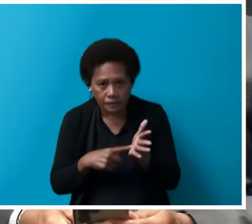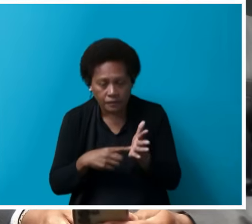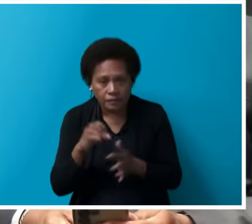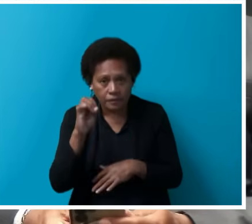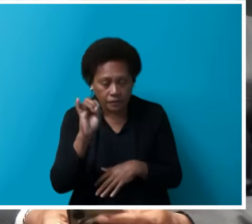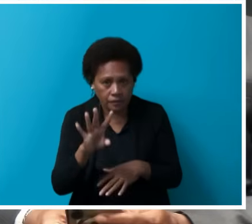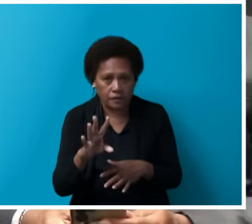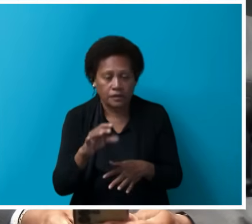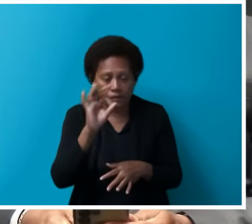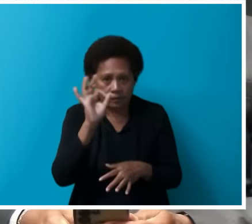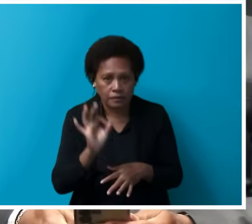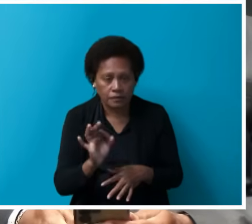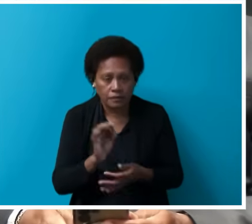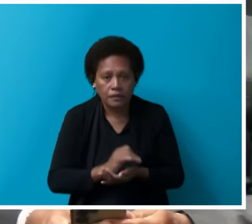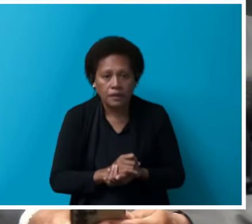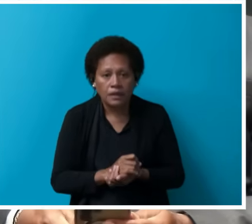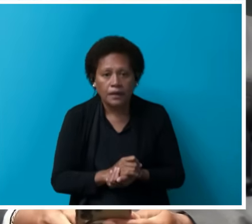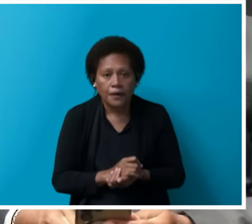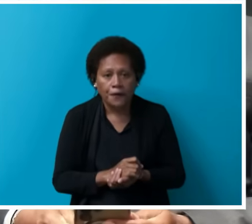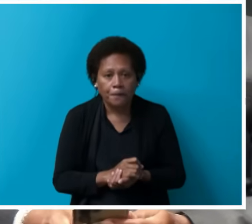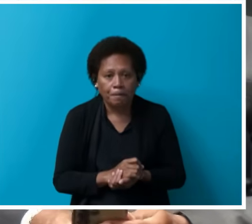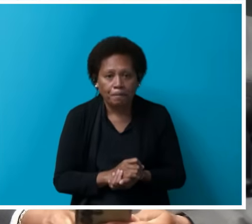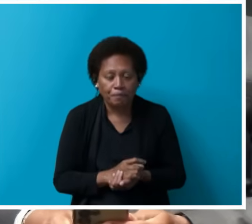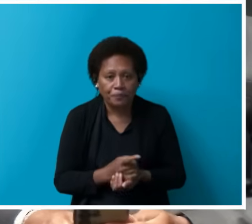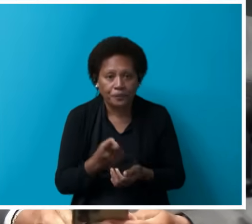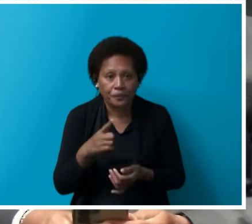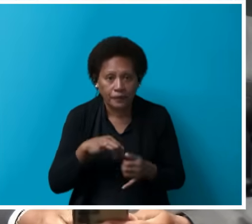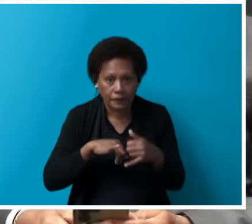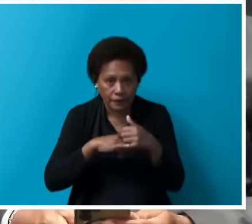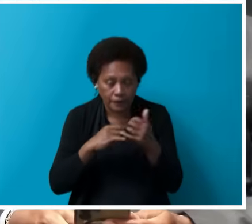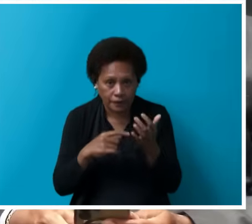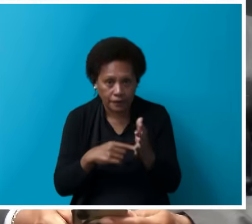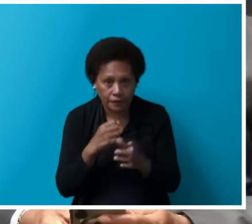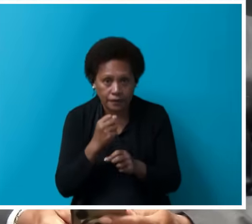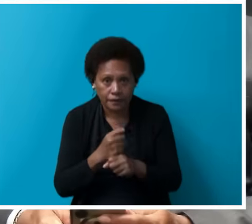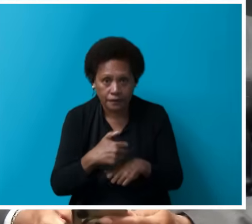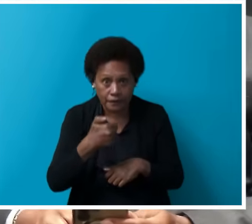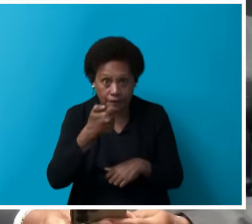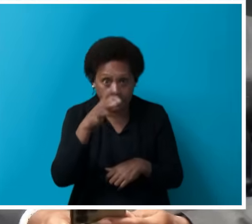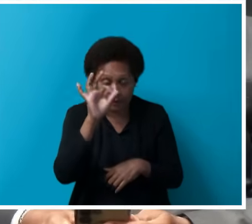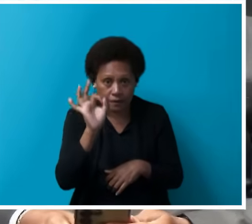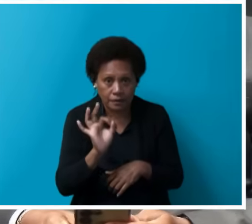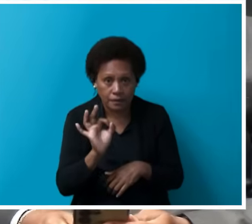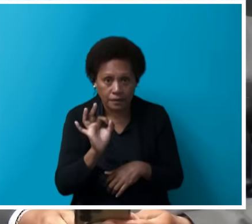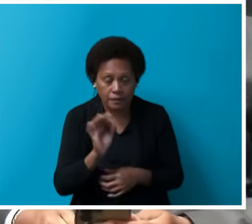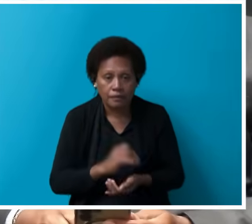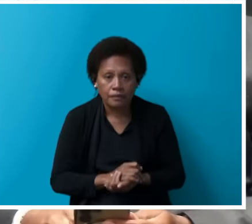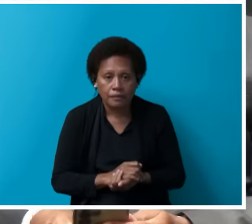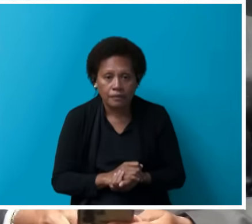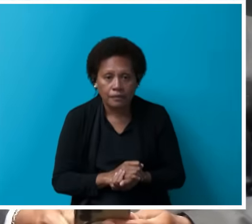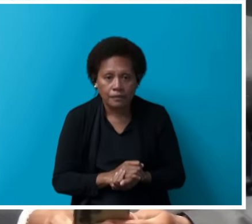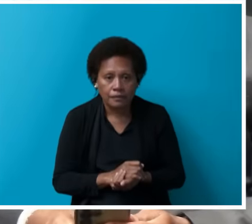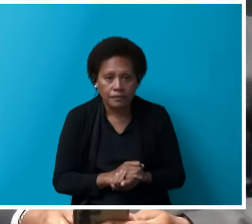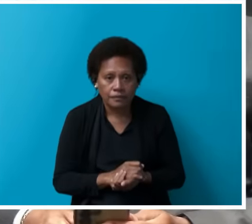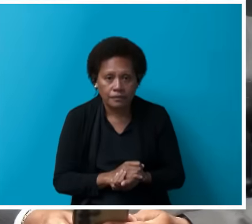10%, and STT of 6%. Sales turnover tax.